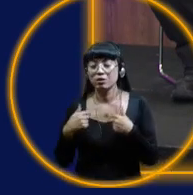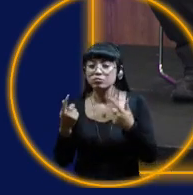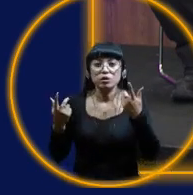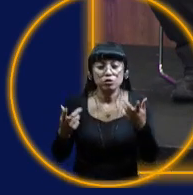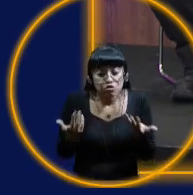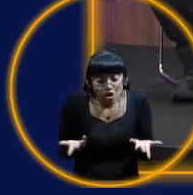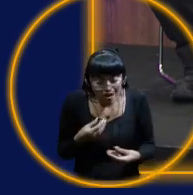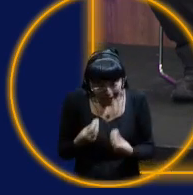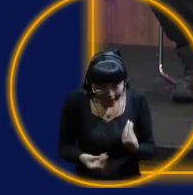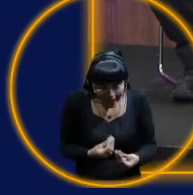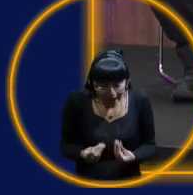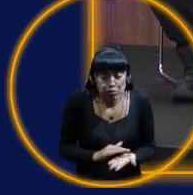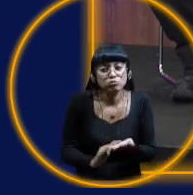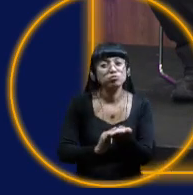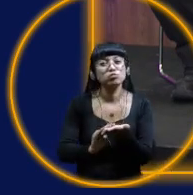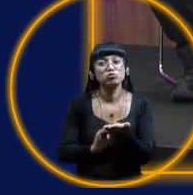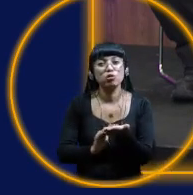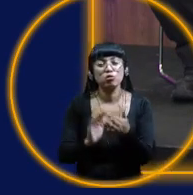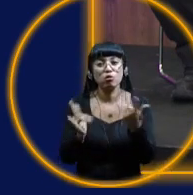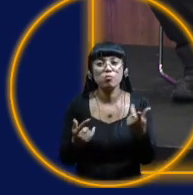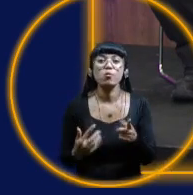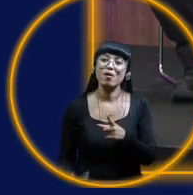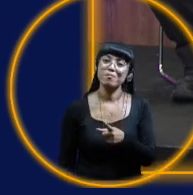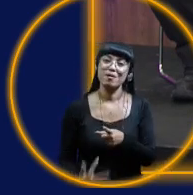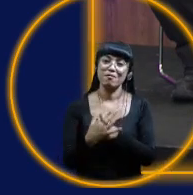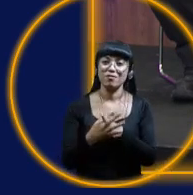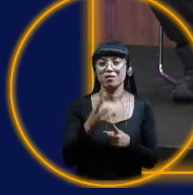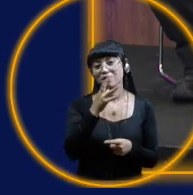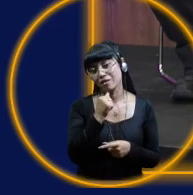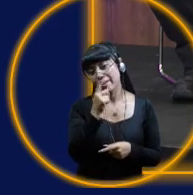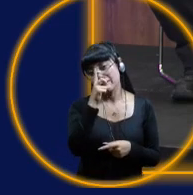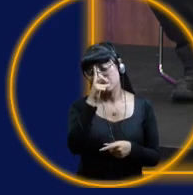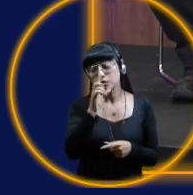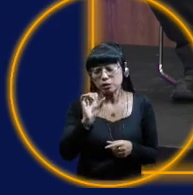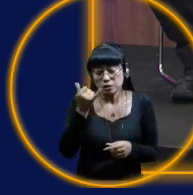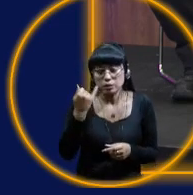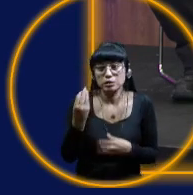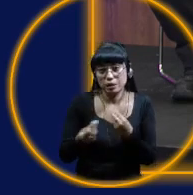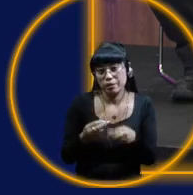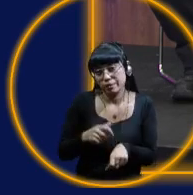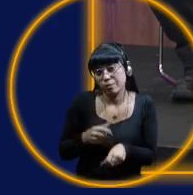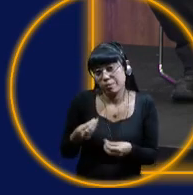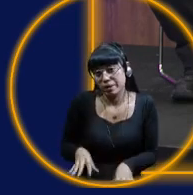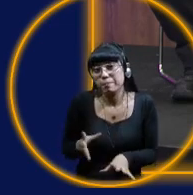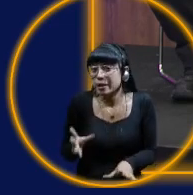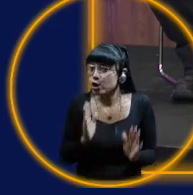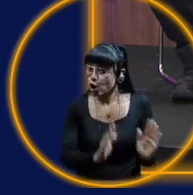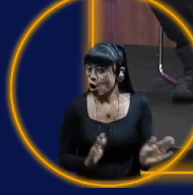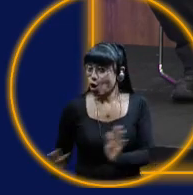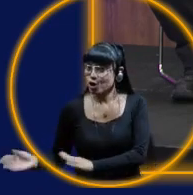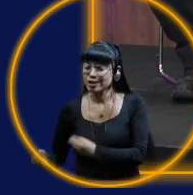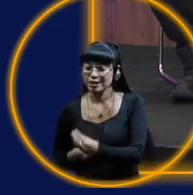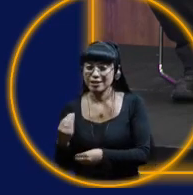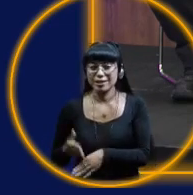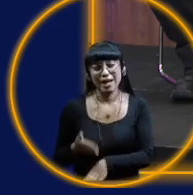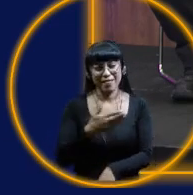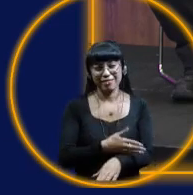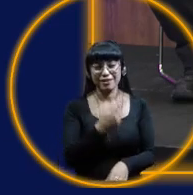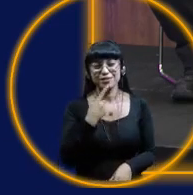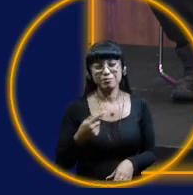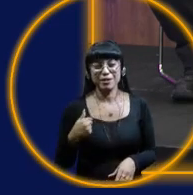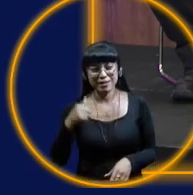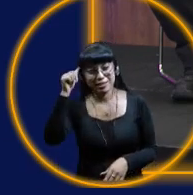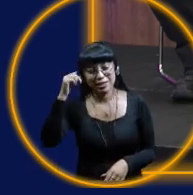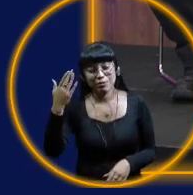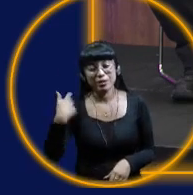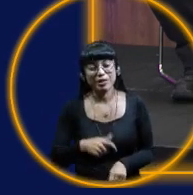isn't harmful. So like we were talking earlier about this, and you mentioned like having a tight deadline can be very helpful, or like having more